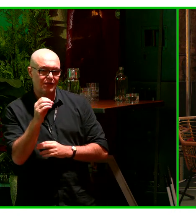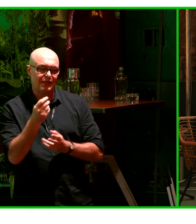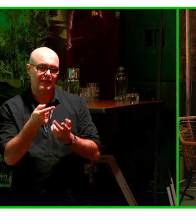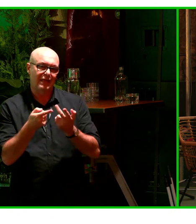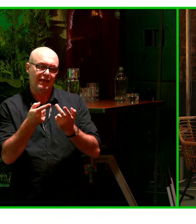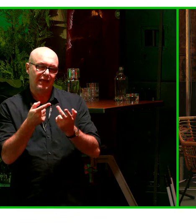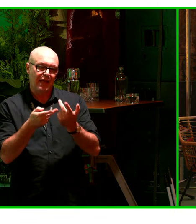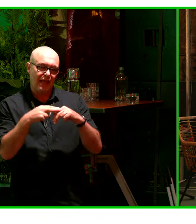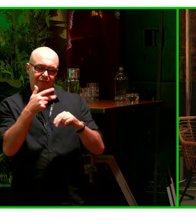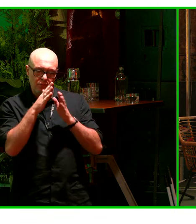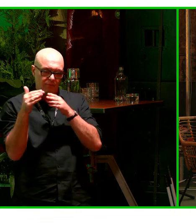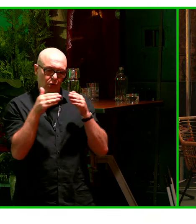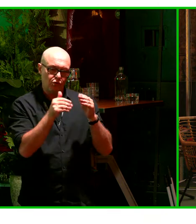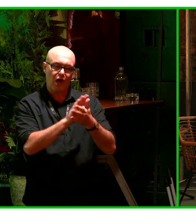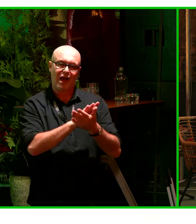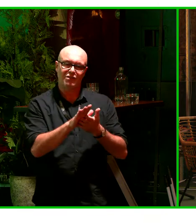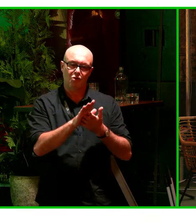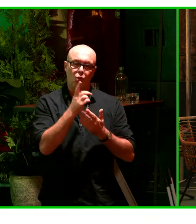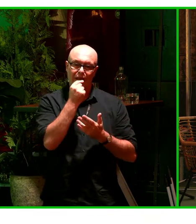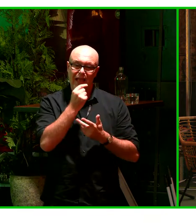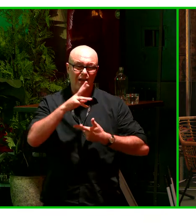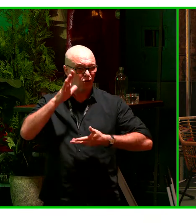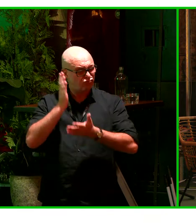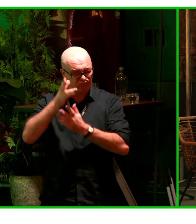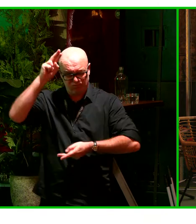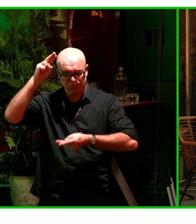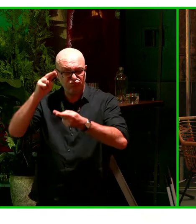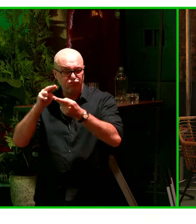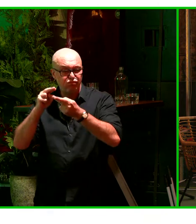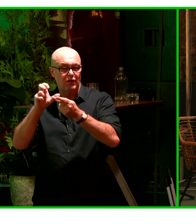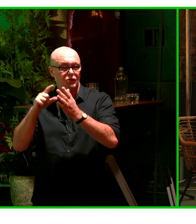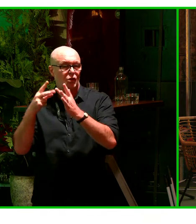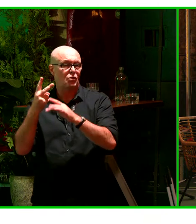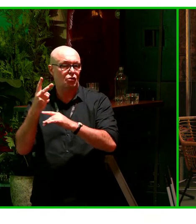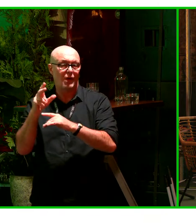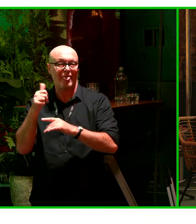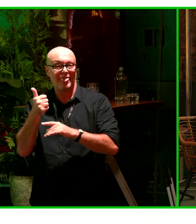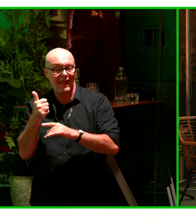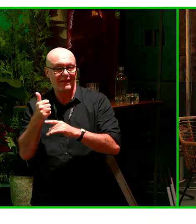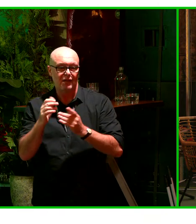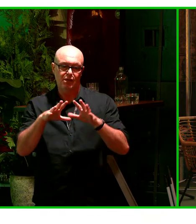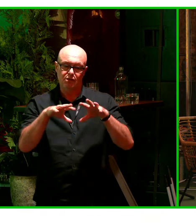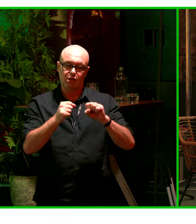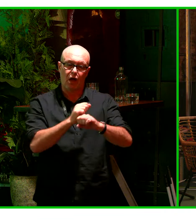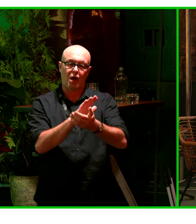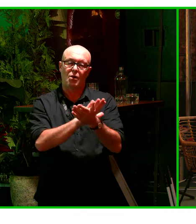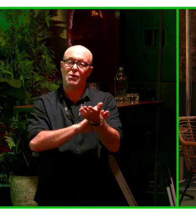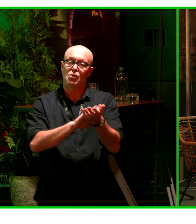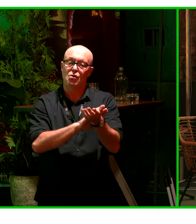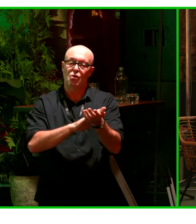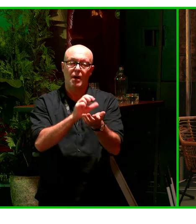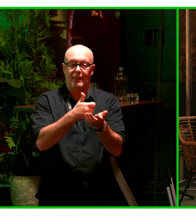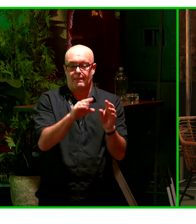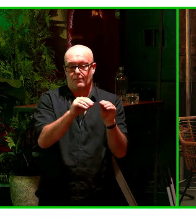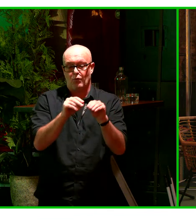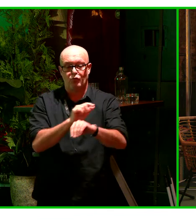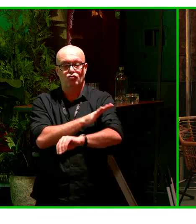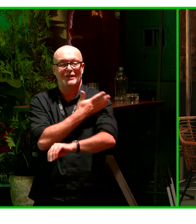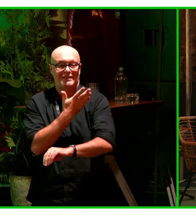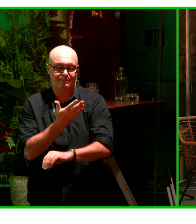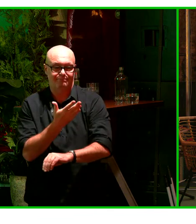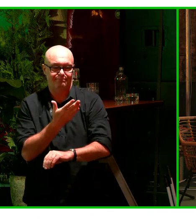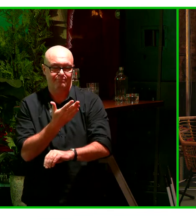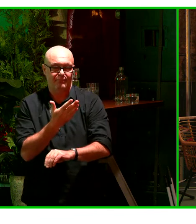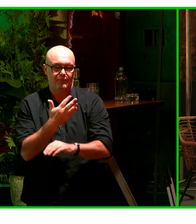of the economy. That's a huge potential, and we can move from blue hydrogen to green hydrogen as well. The University of Chester